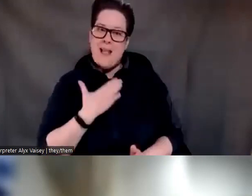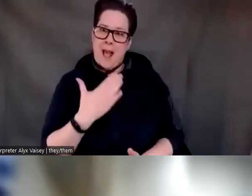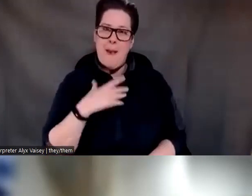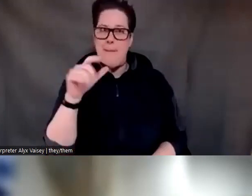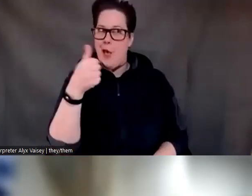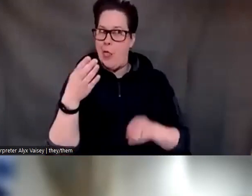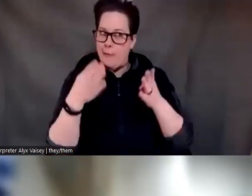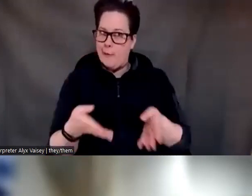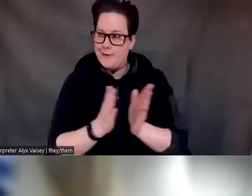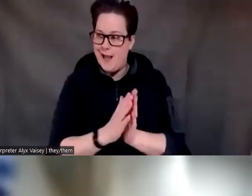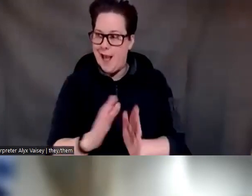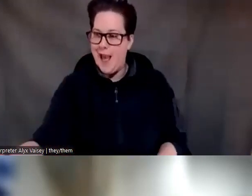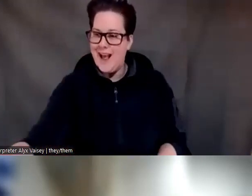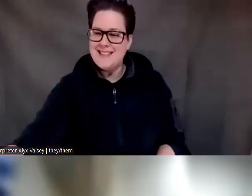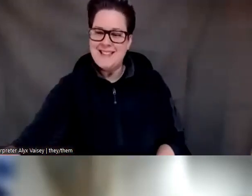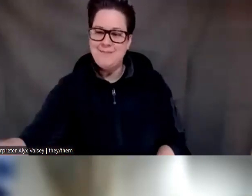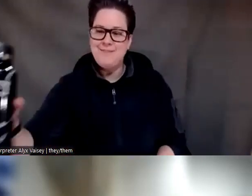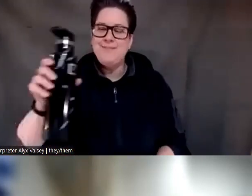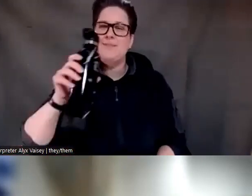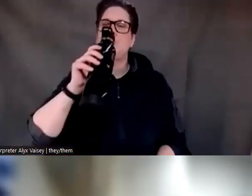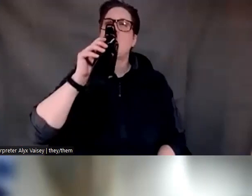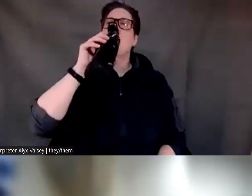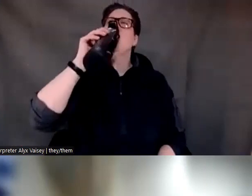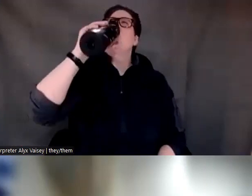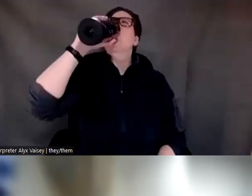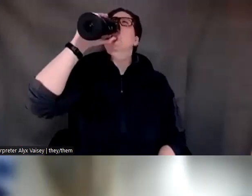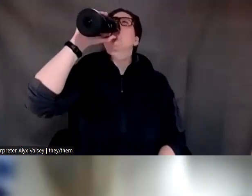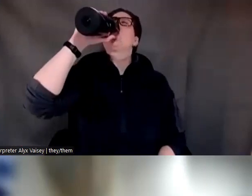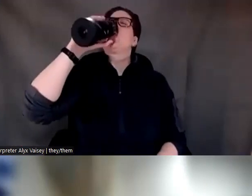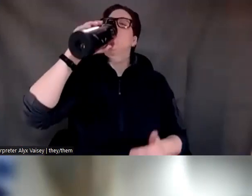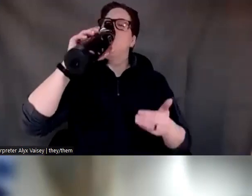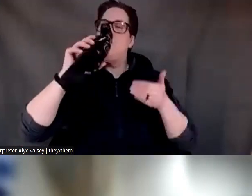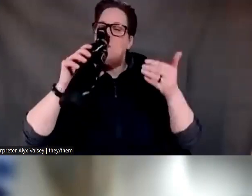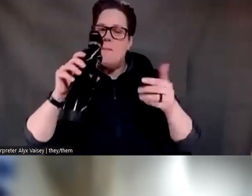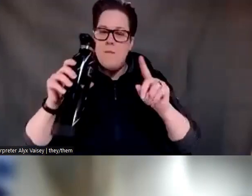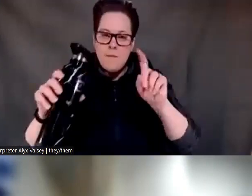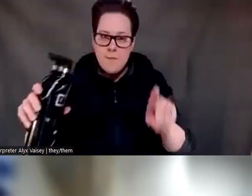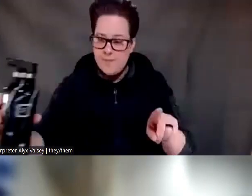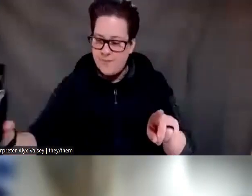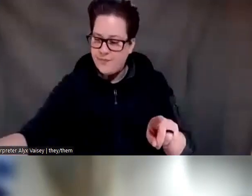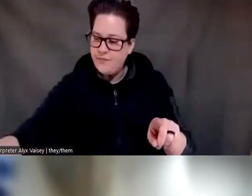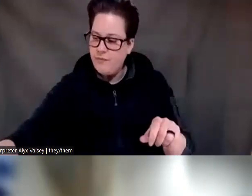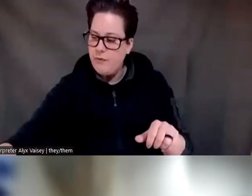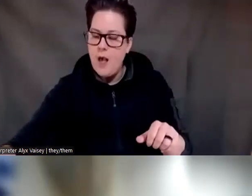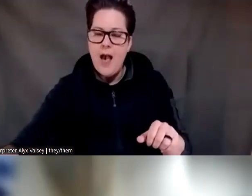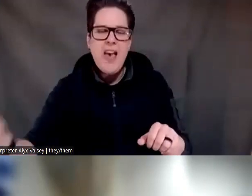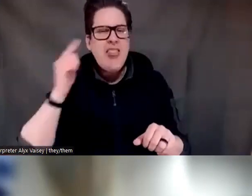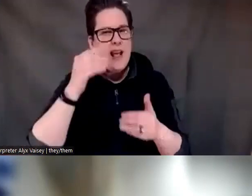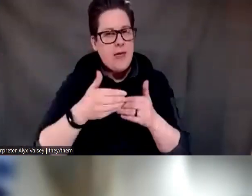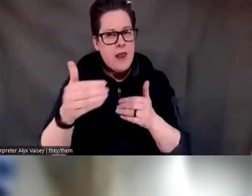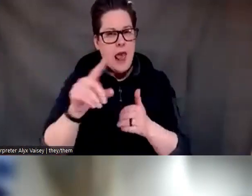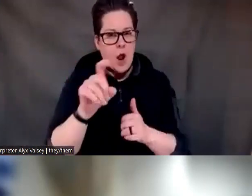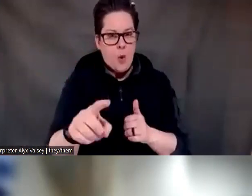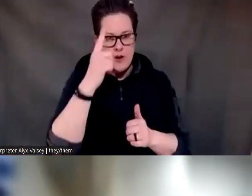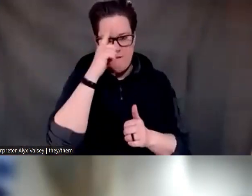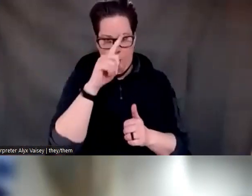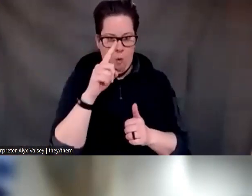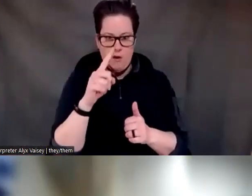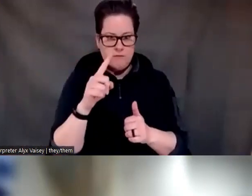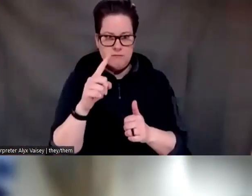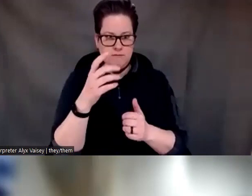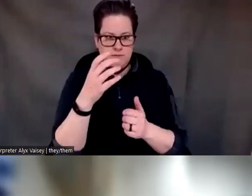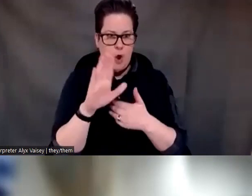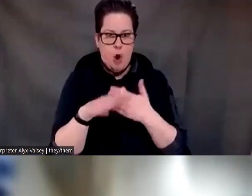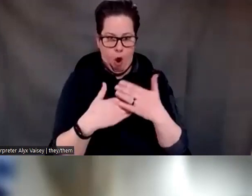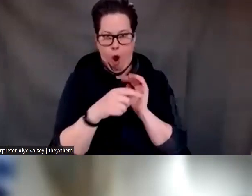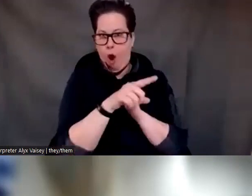else asked that. Next question that we have, and I think that this is for all of our